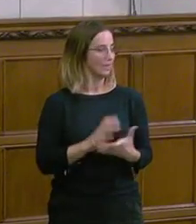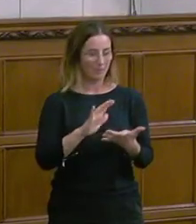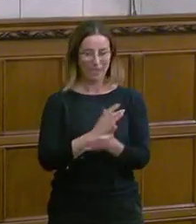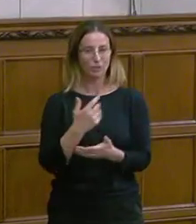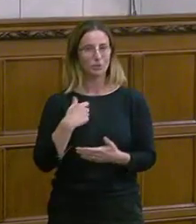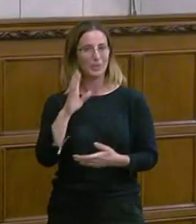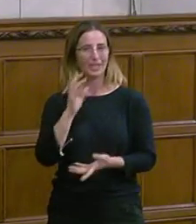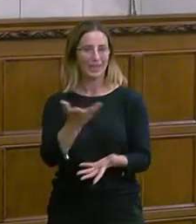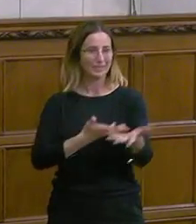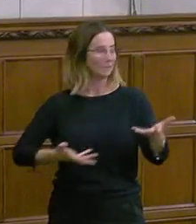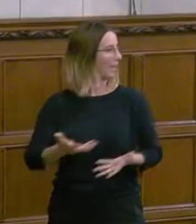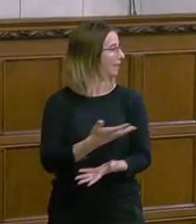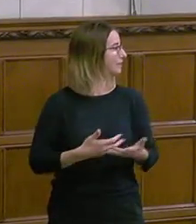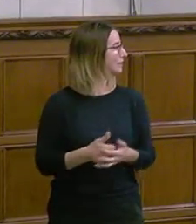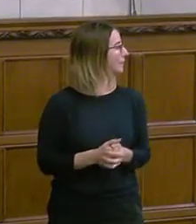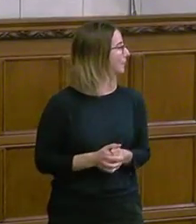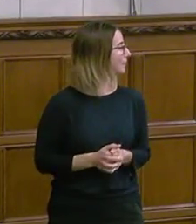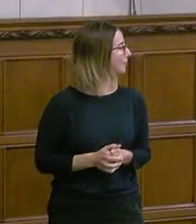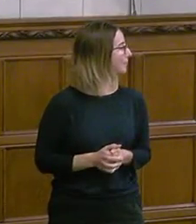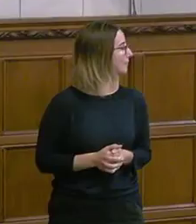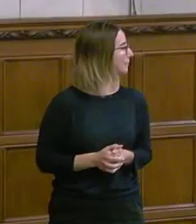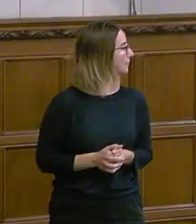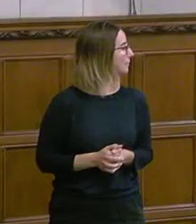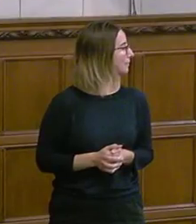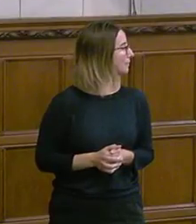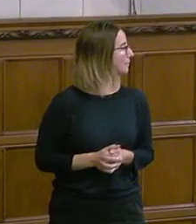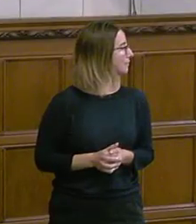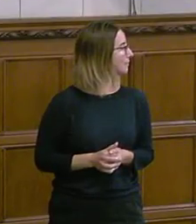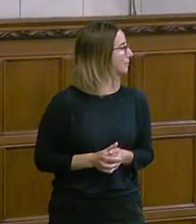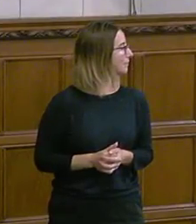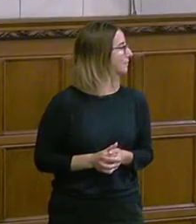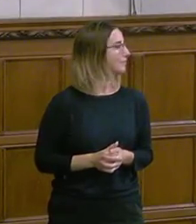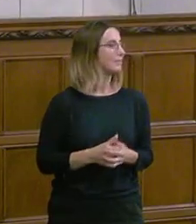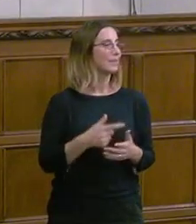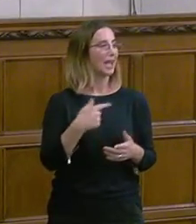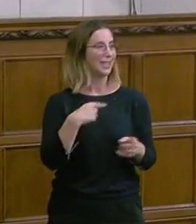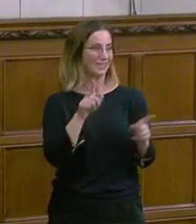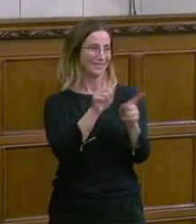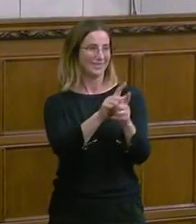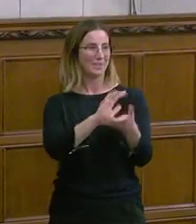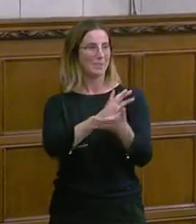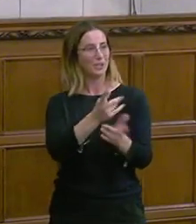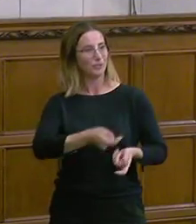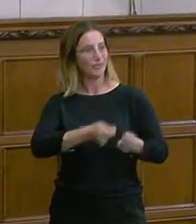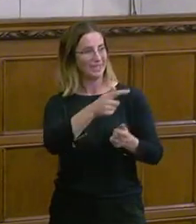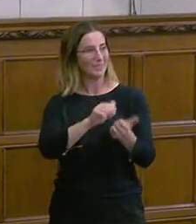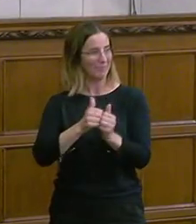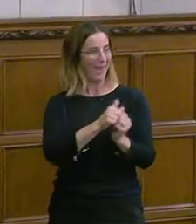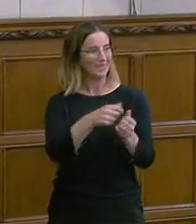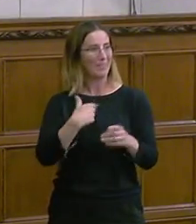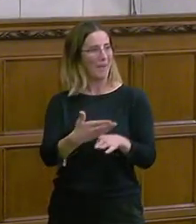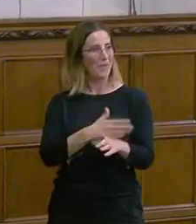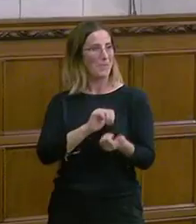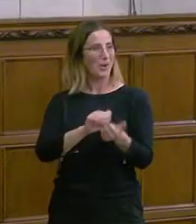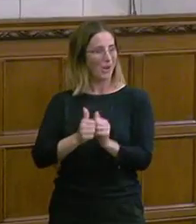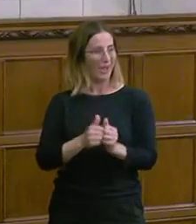And again, I congratulate, like others will do all through the afternoon, my former colleague, but now colleague in this House, the